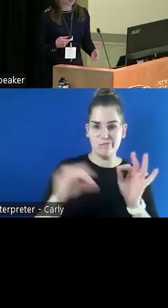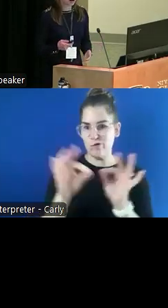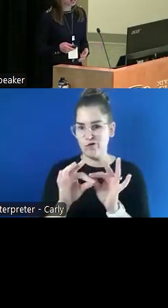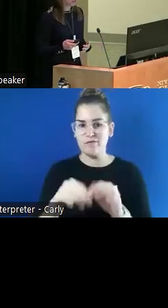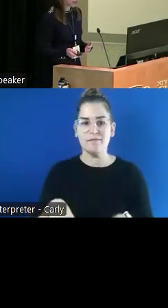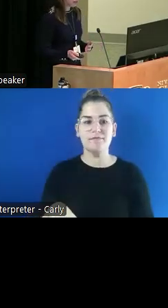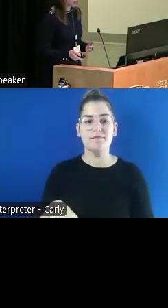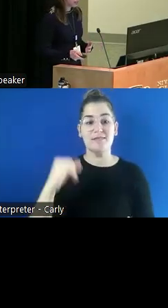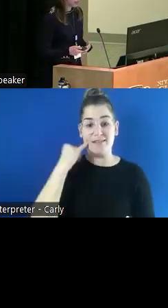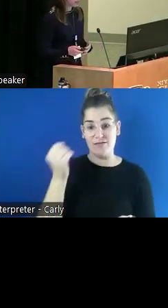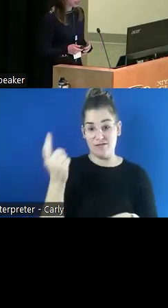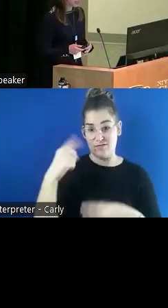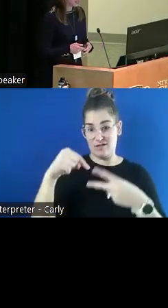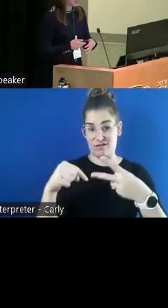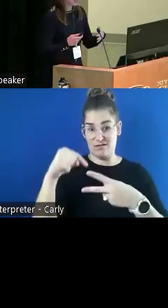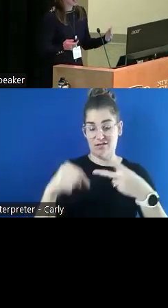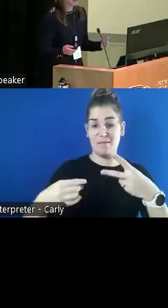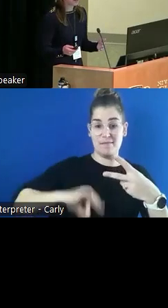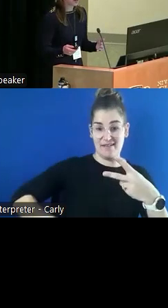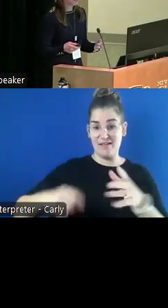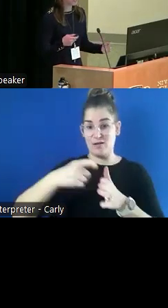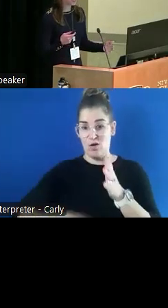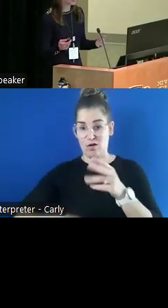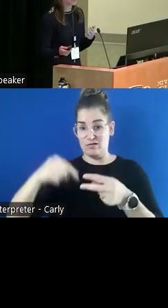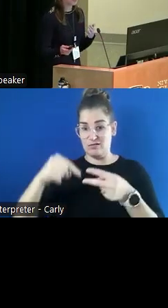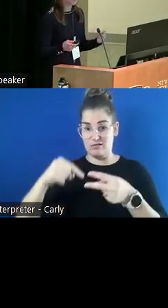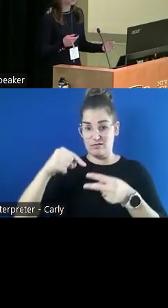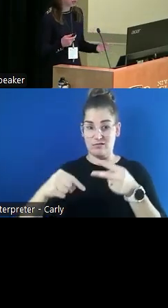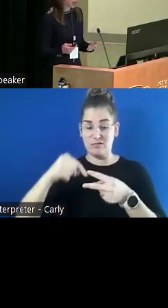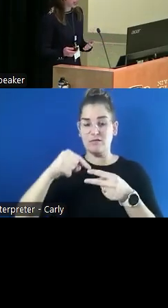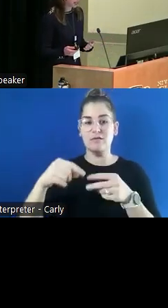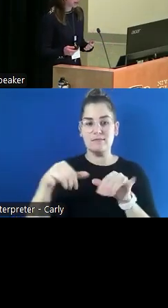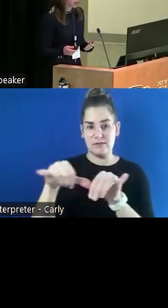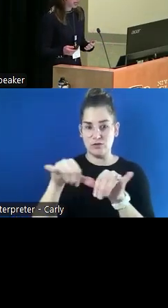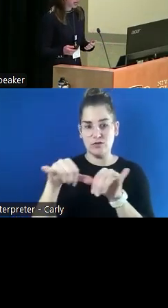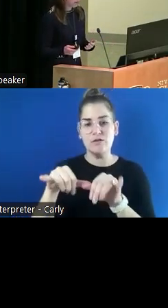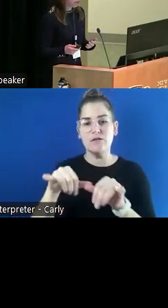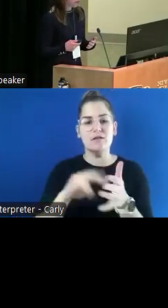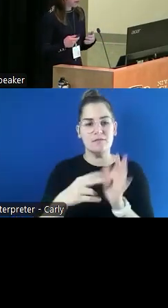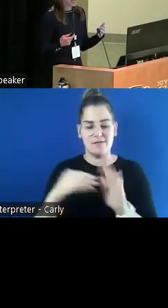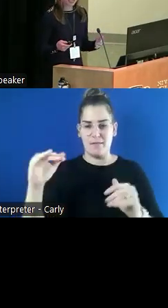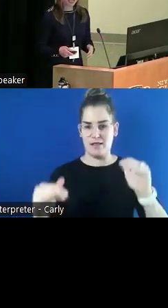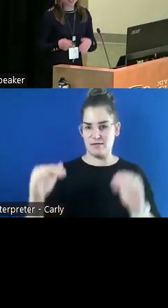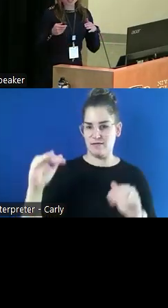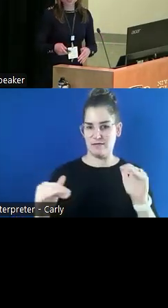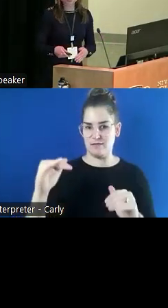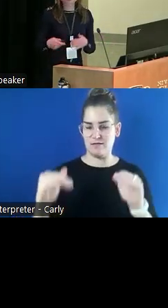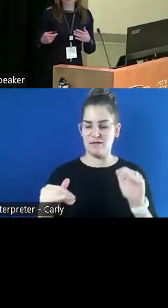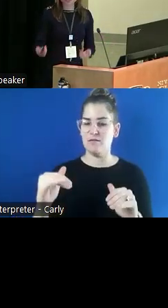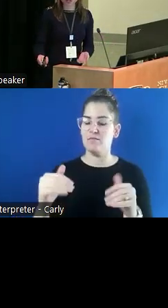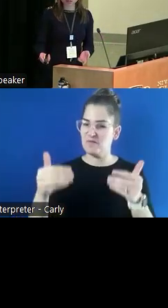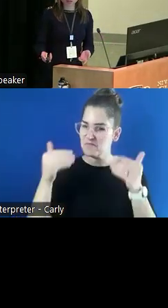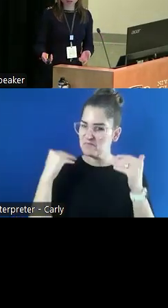Understanding the costs and benefits of an activity sets us up for balancing both sides, before making an